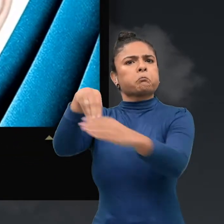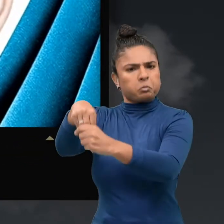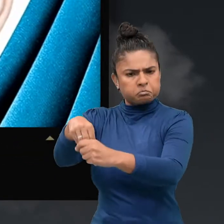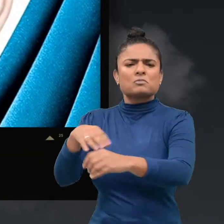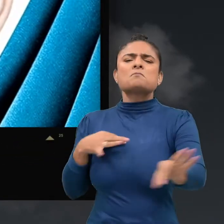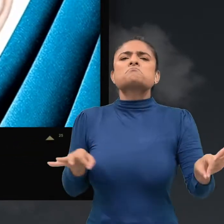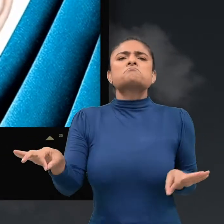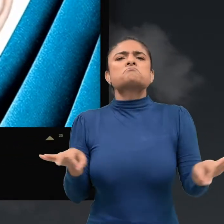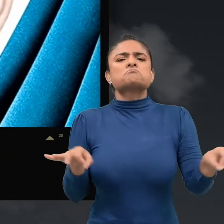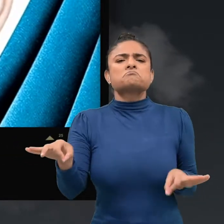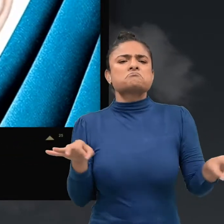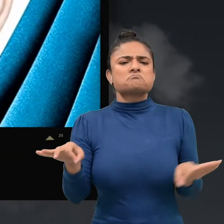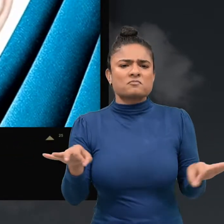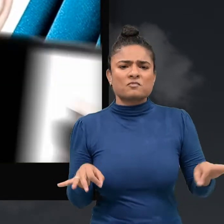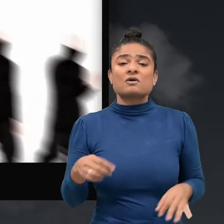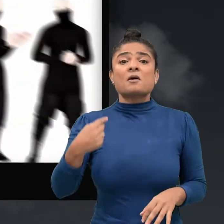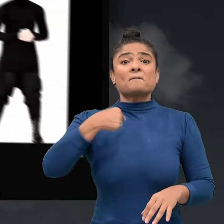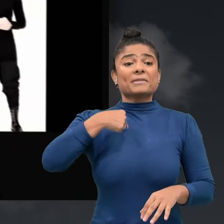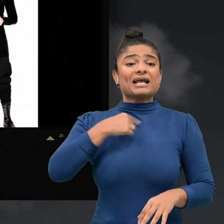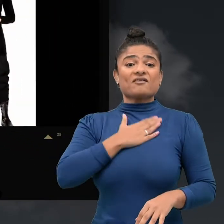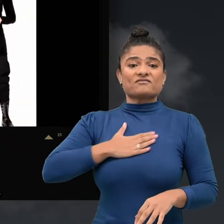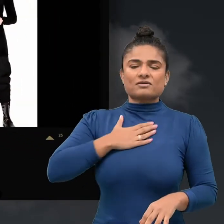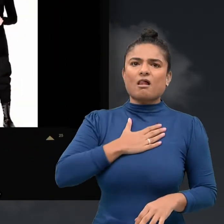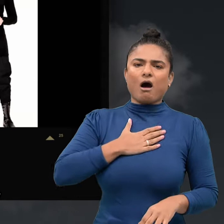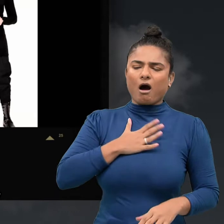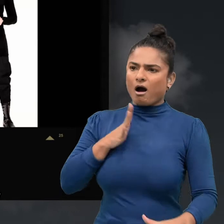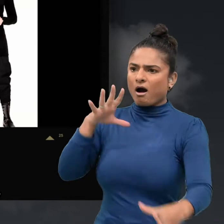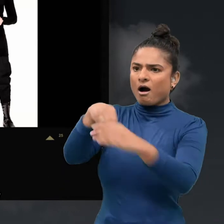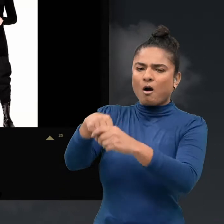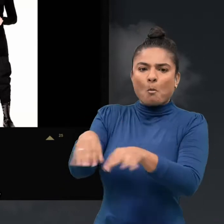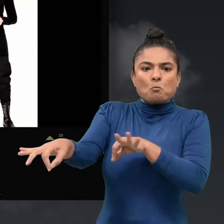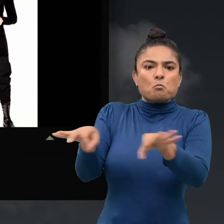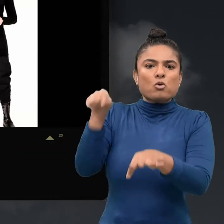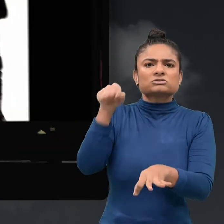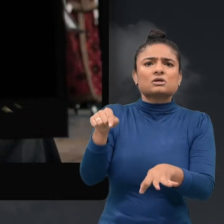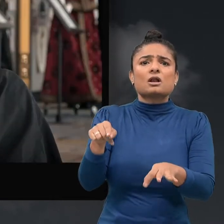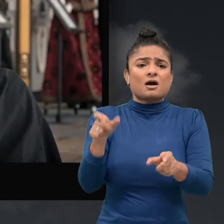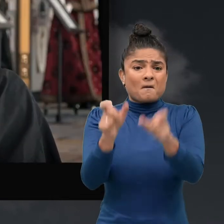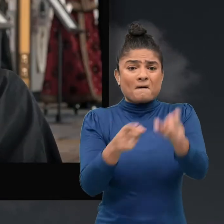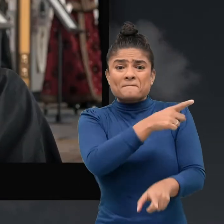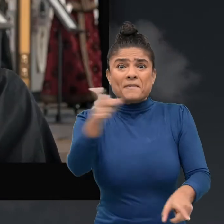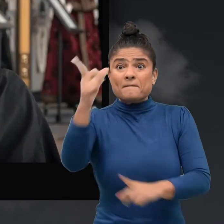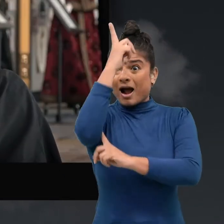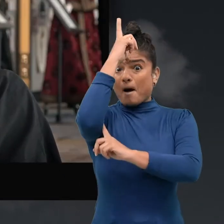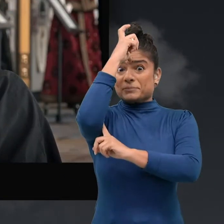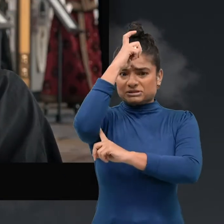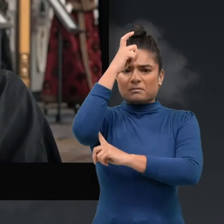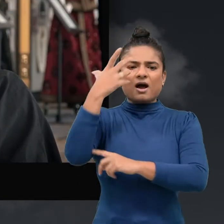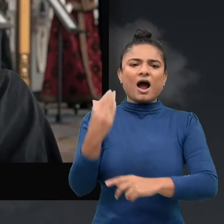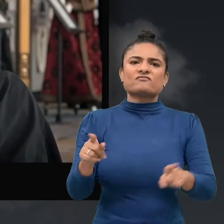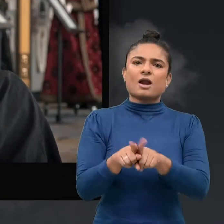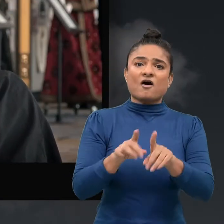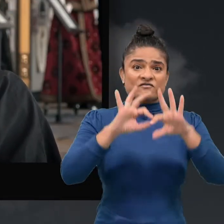decided to model full time. What actually made me get into the whole modeling industry, like not a lot of people with albinism had